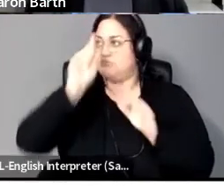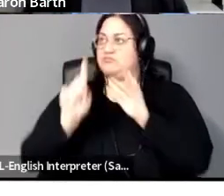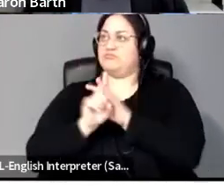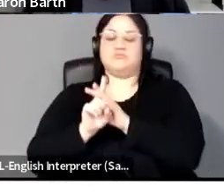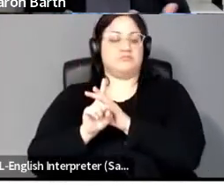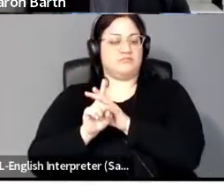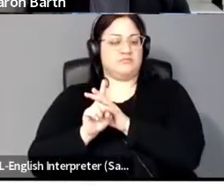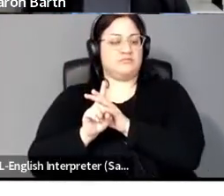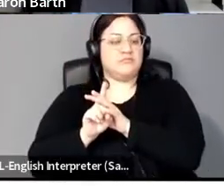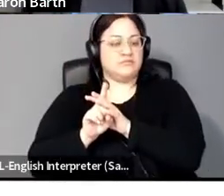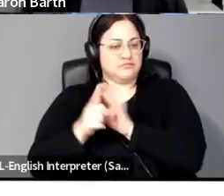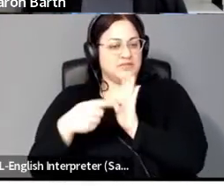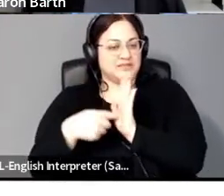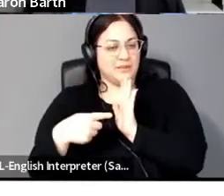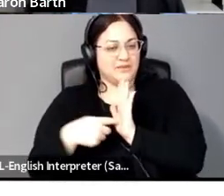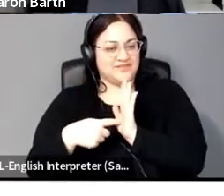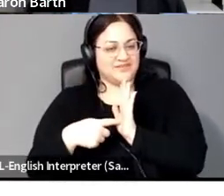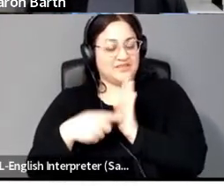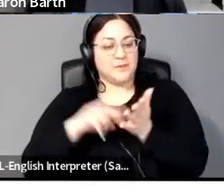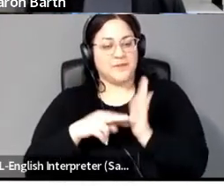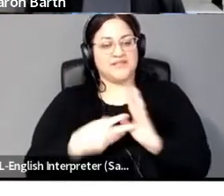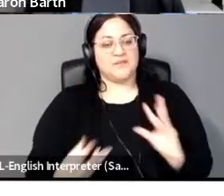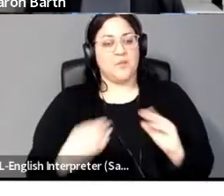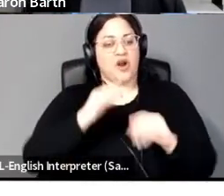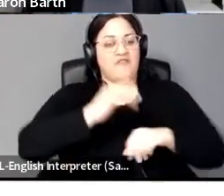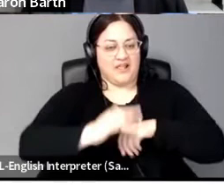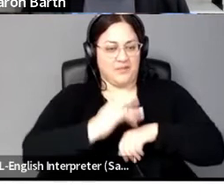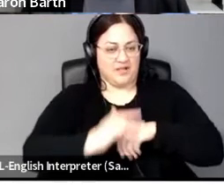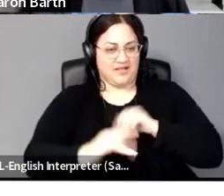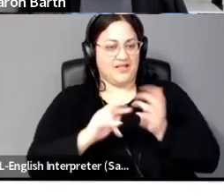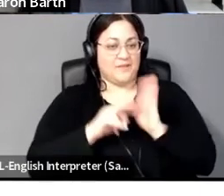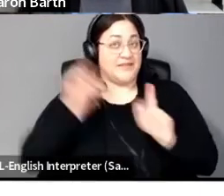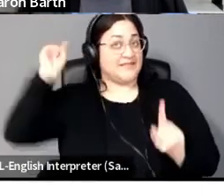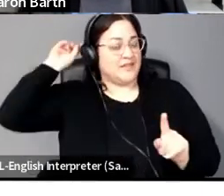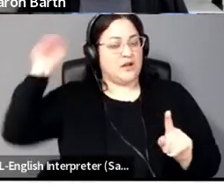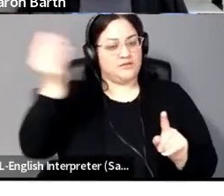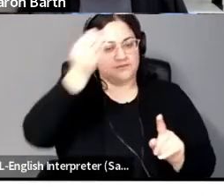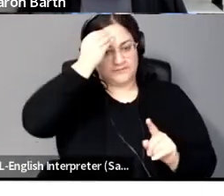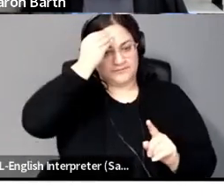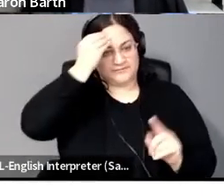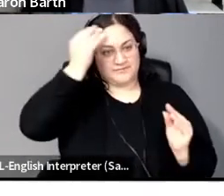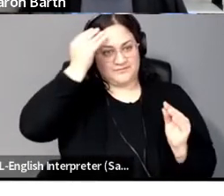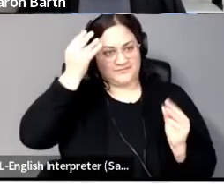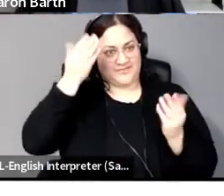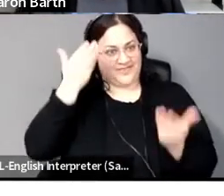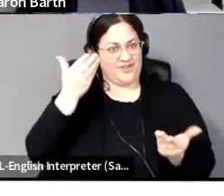brought to mind, they're more available to our brain. That's where the name comes from. So I gave you this